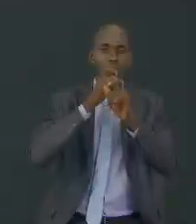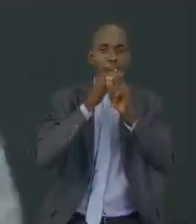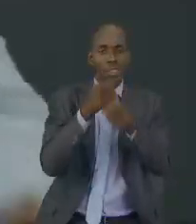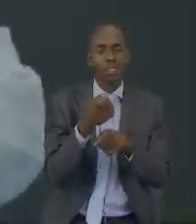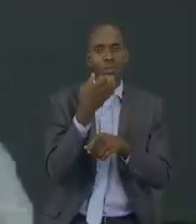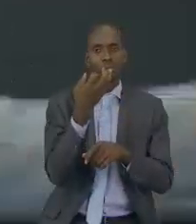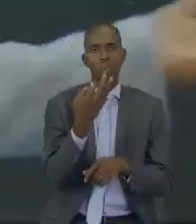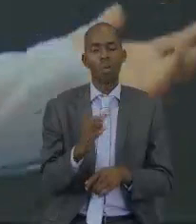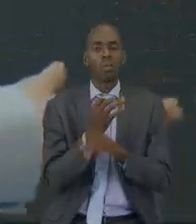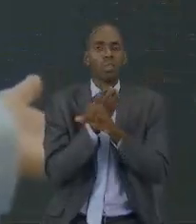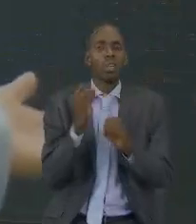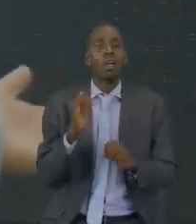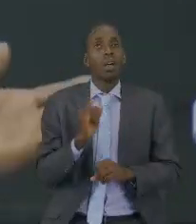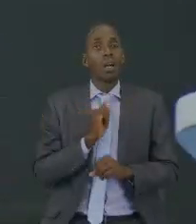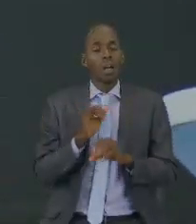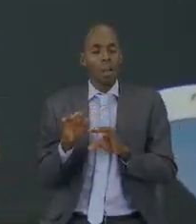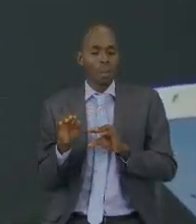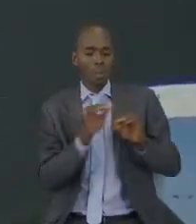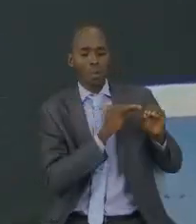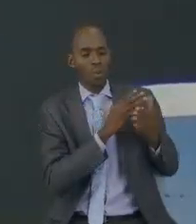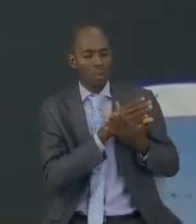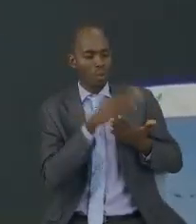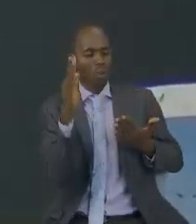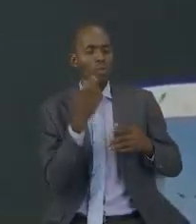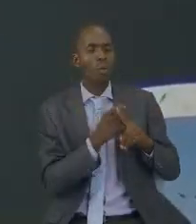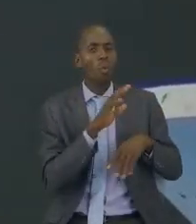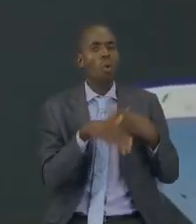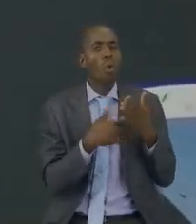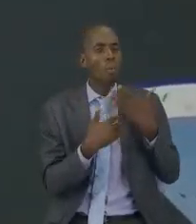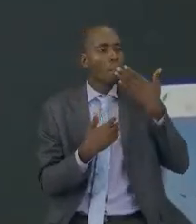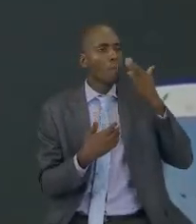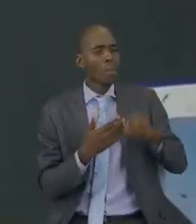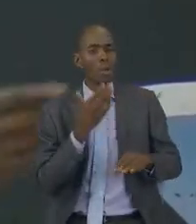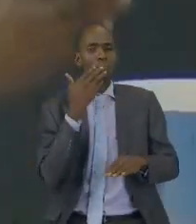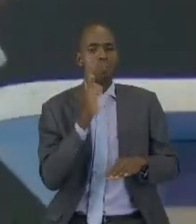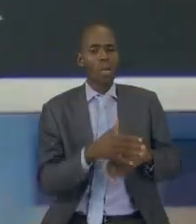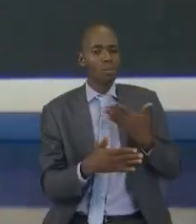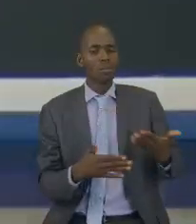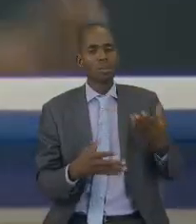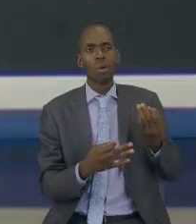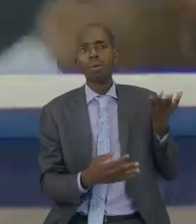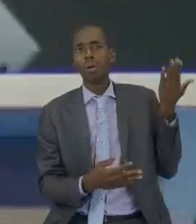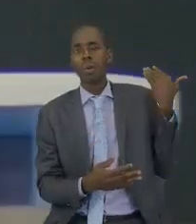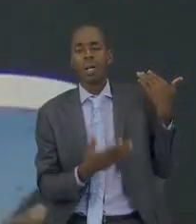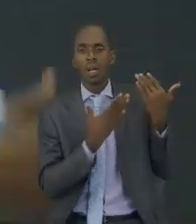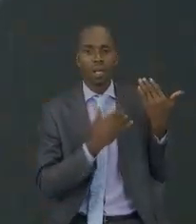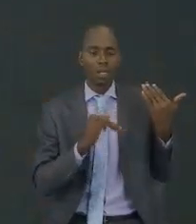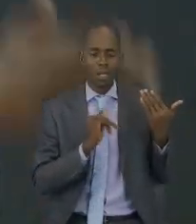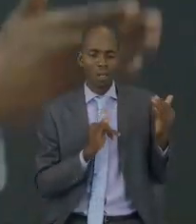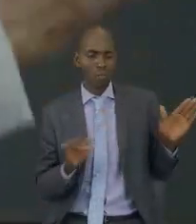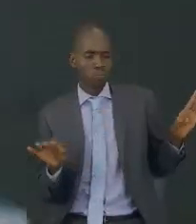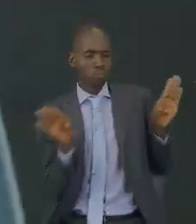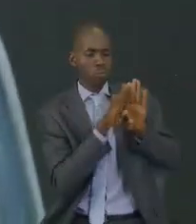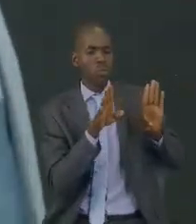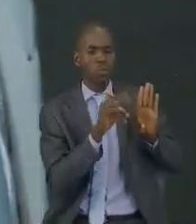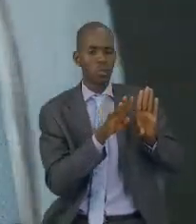salvation. I turn away from all the bad things of the past, and I close the door and